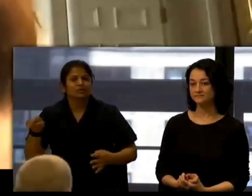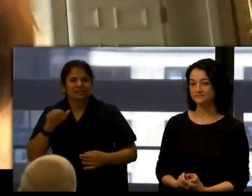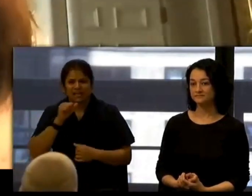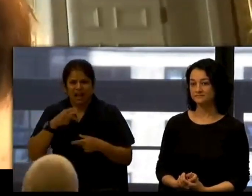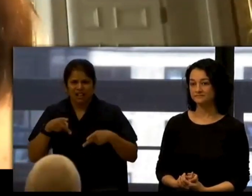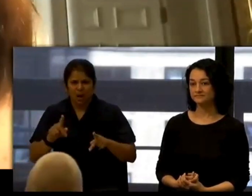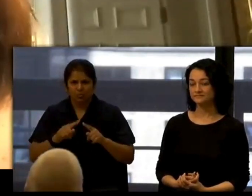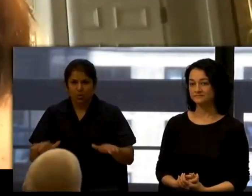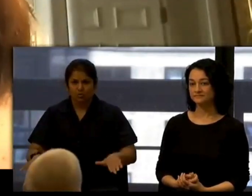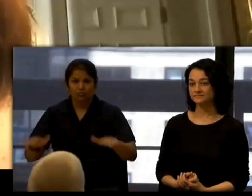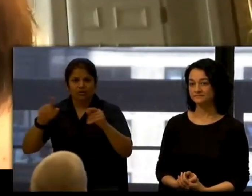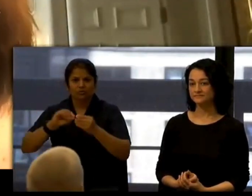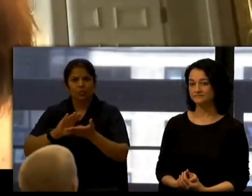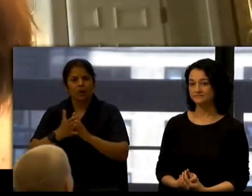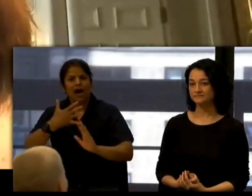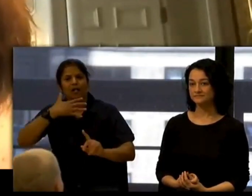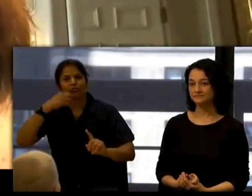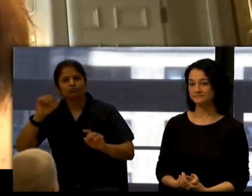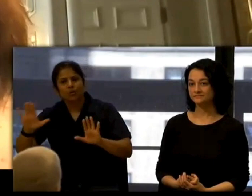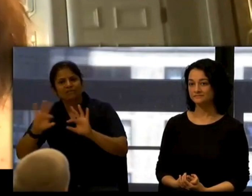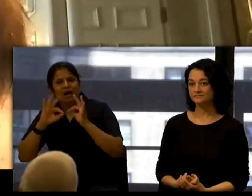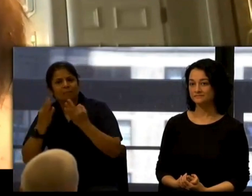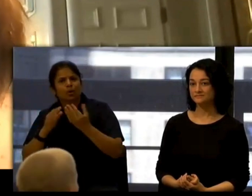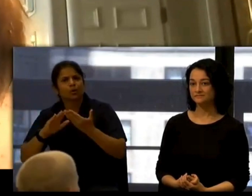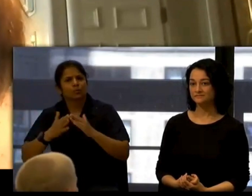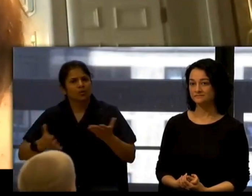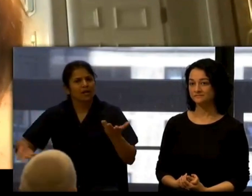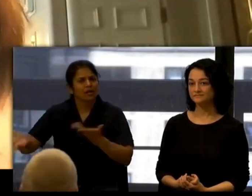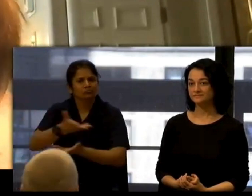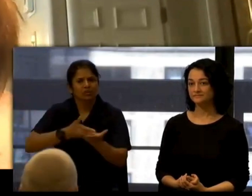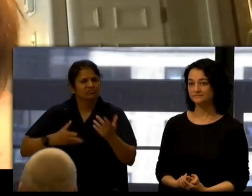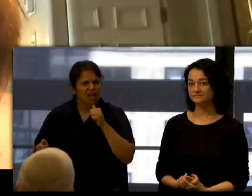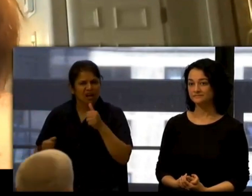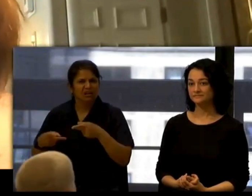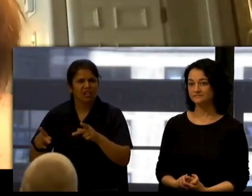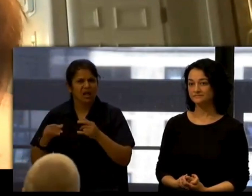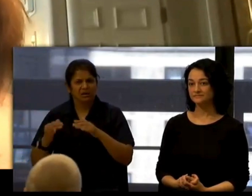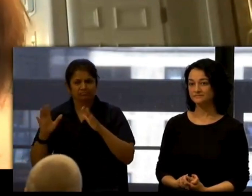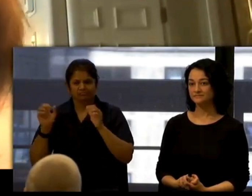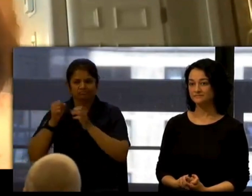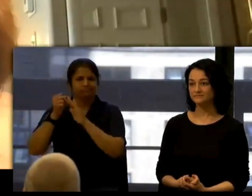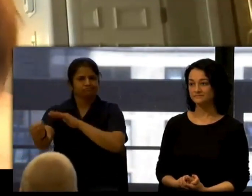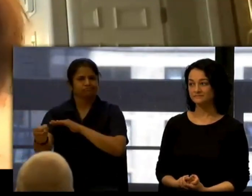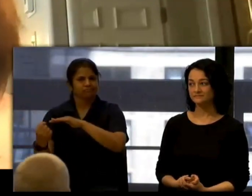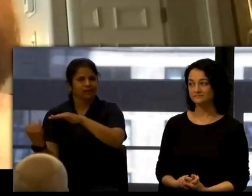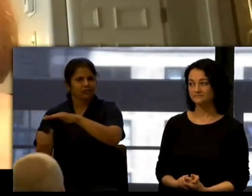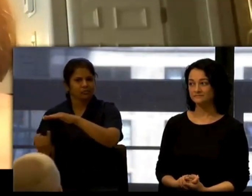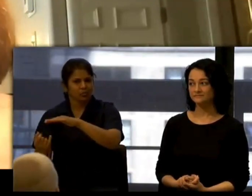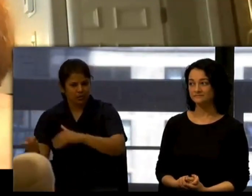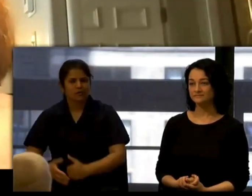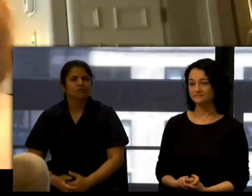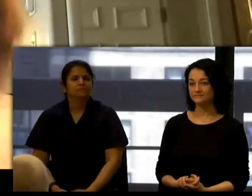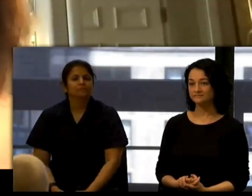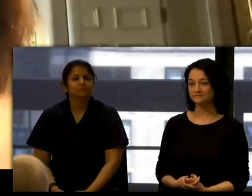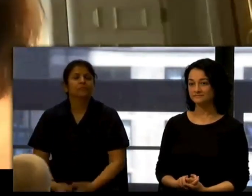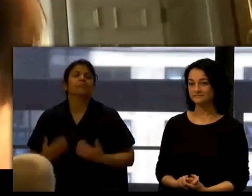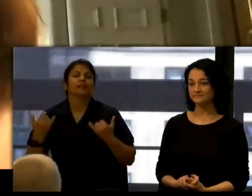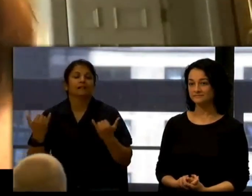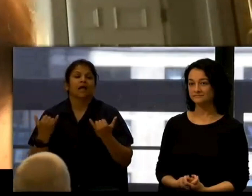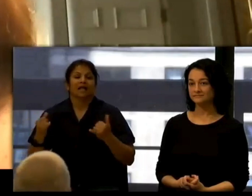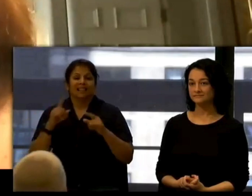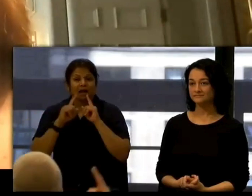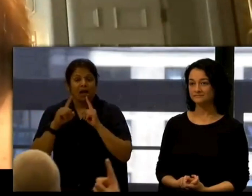community. They aged in isolation." Today's conversation is not going to be a one-time thing, but rather